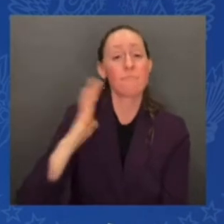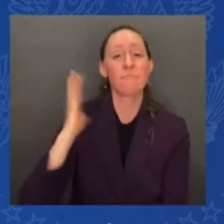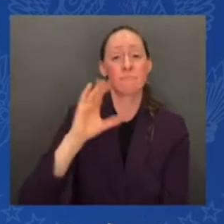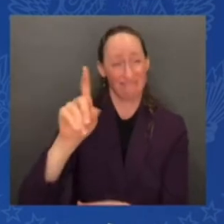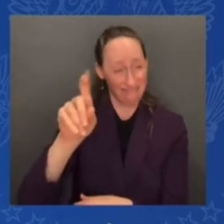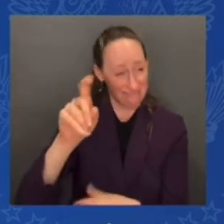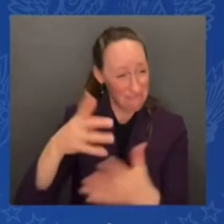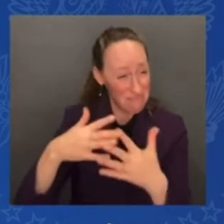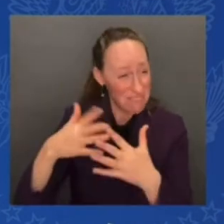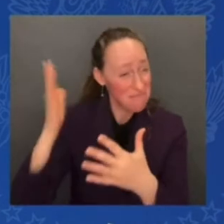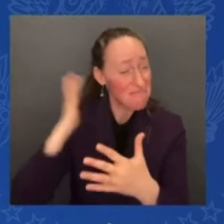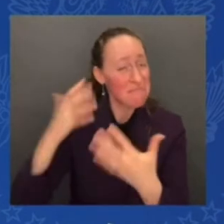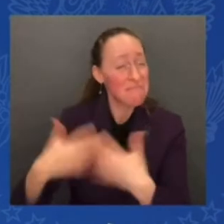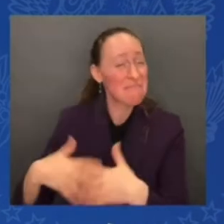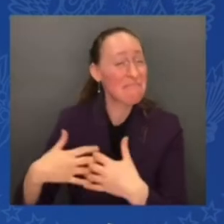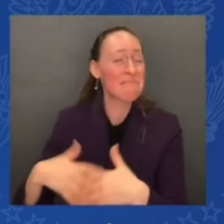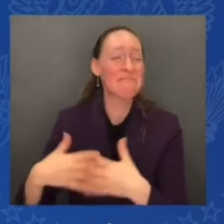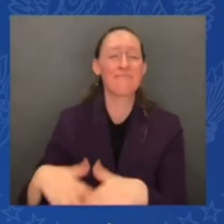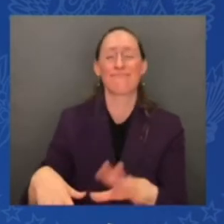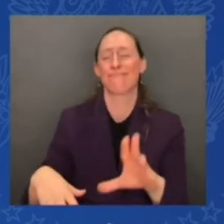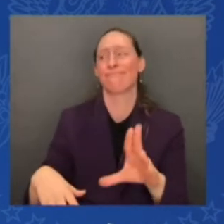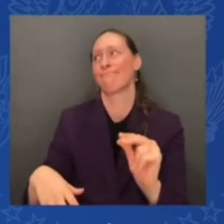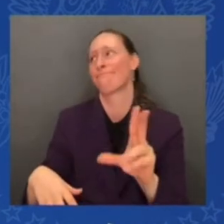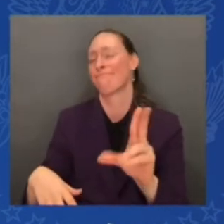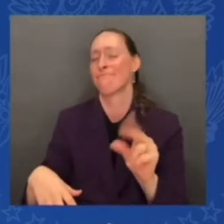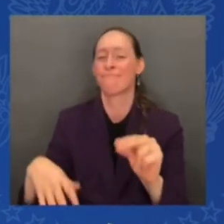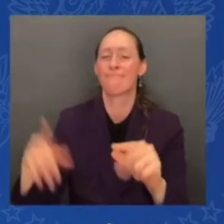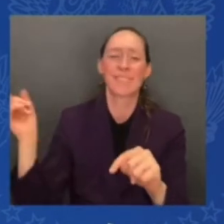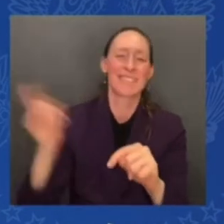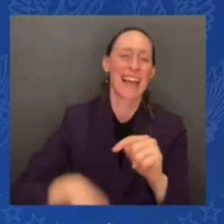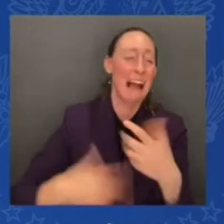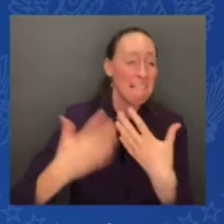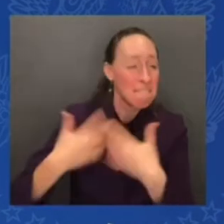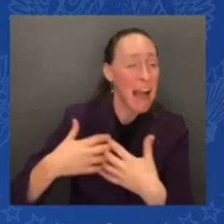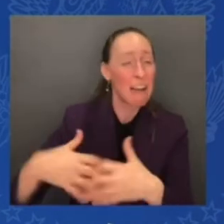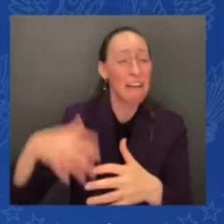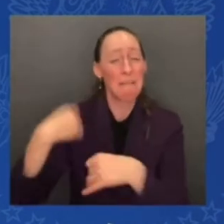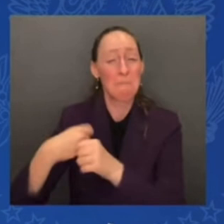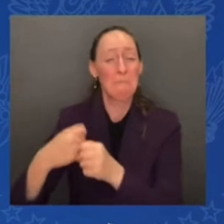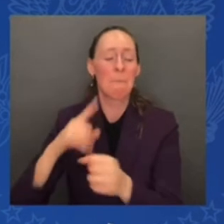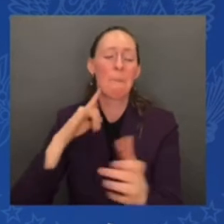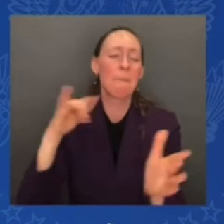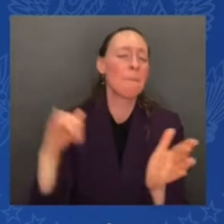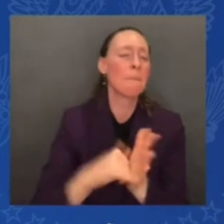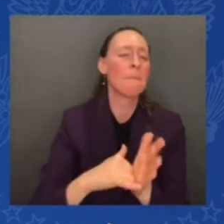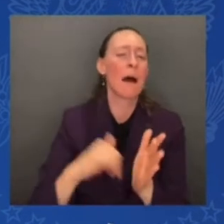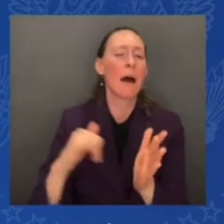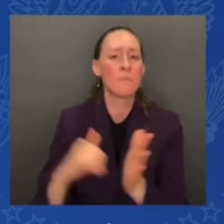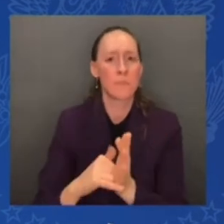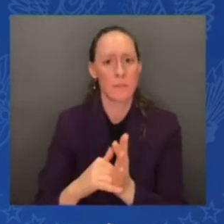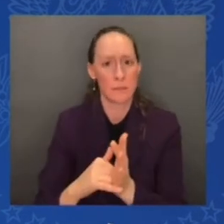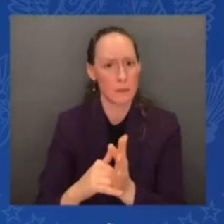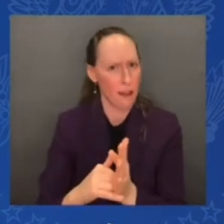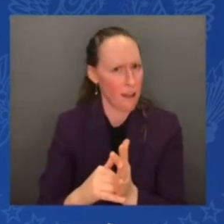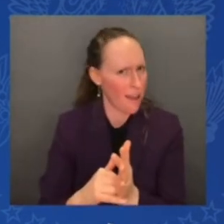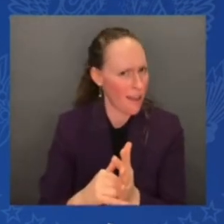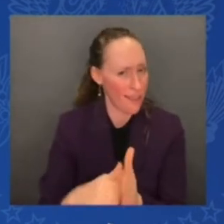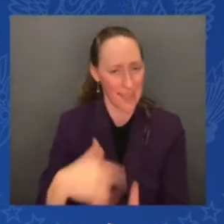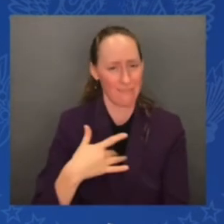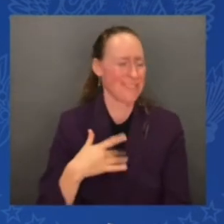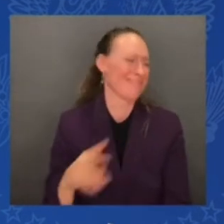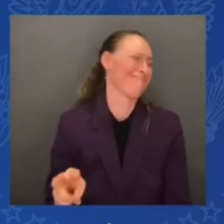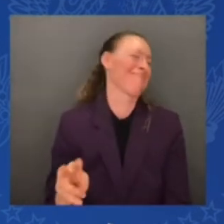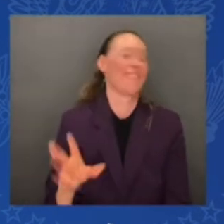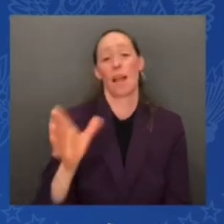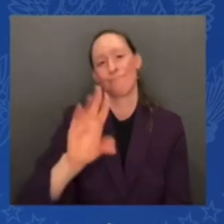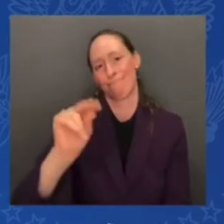do it anymore. Well, as you might have noticed, I've never believed that. As I said, America used to lead the world in